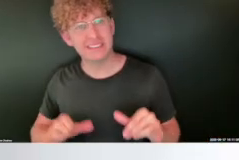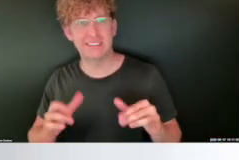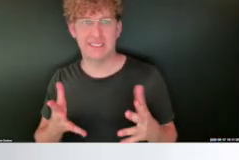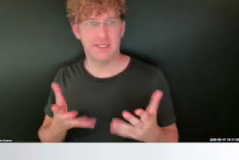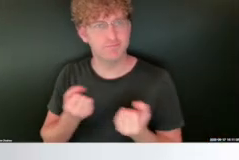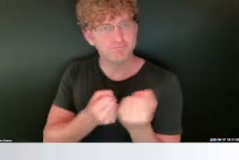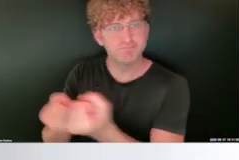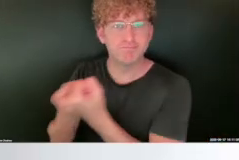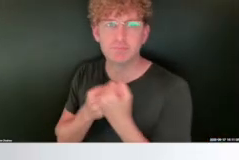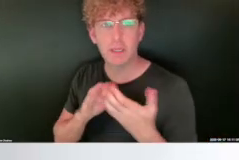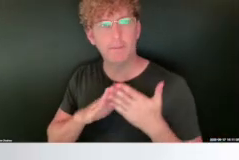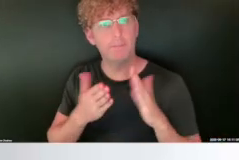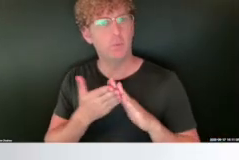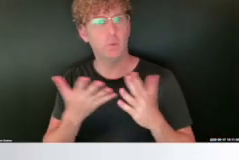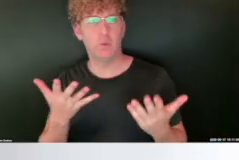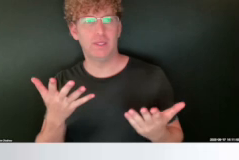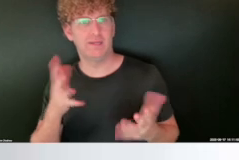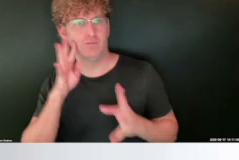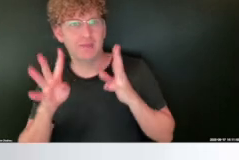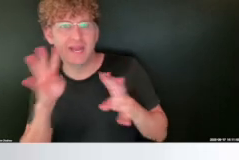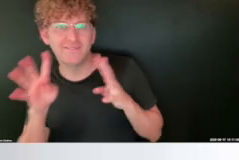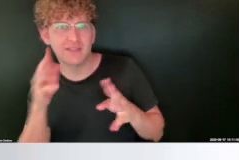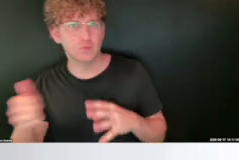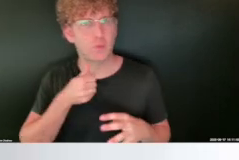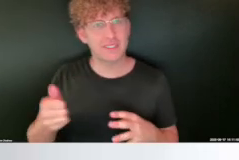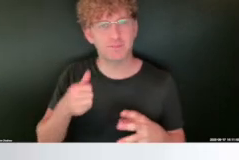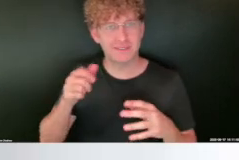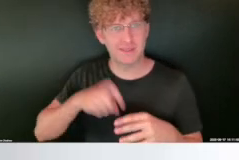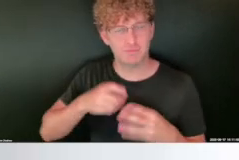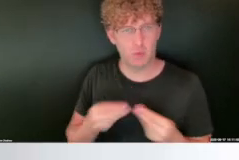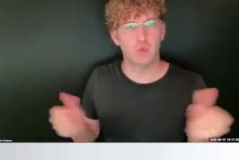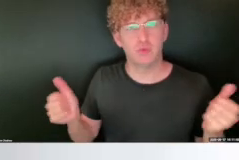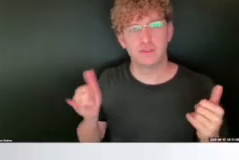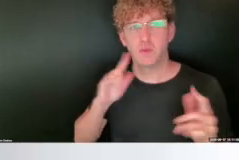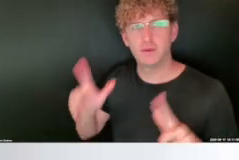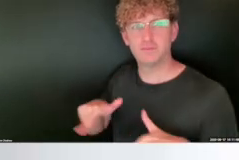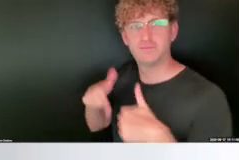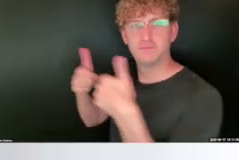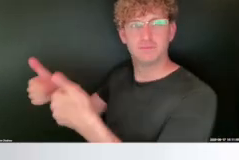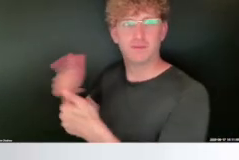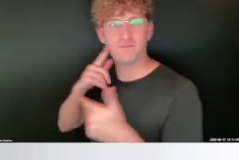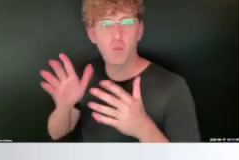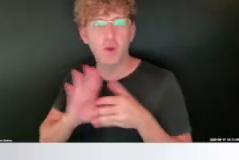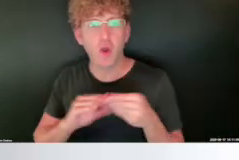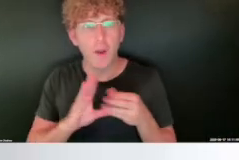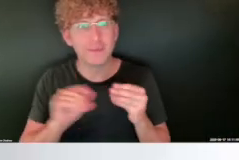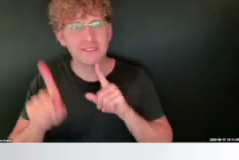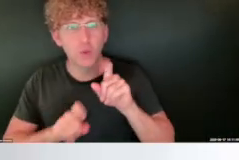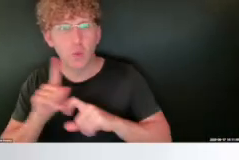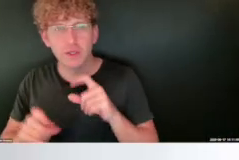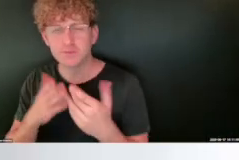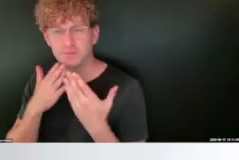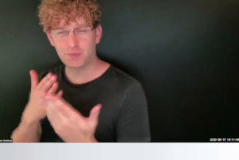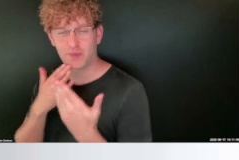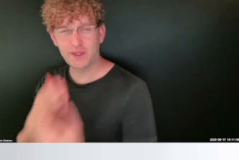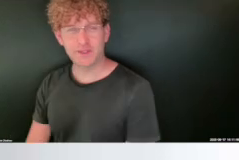to my colleague to help open the floor for comments and questions. Thank you. Thanks, Leilani. Appreciate the